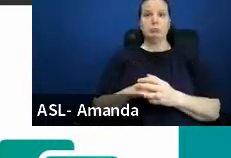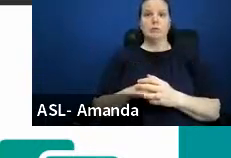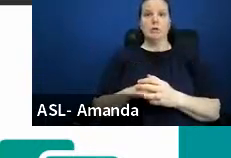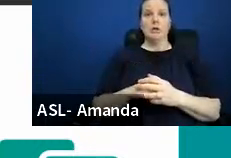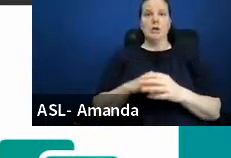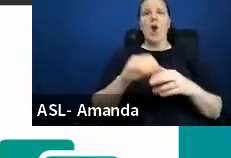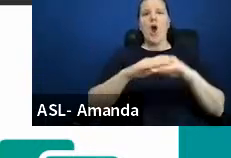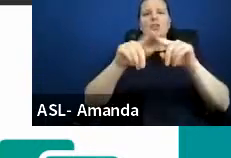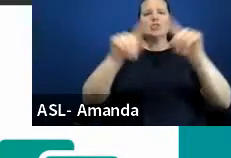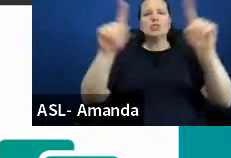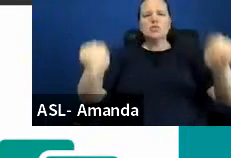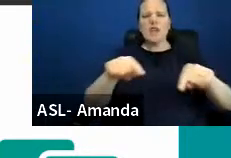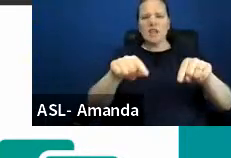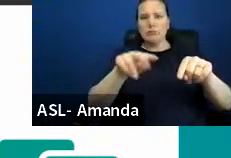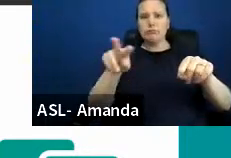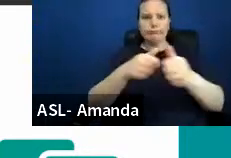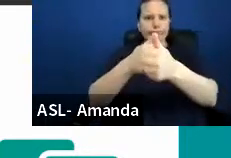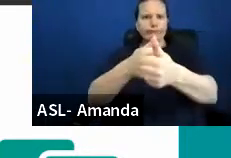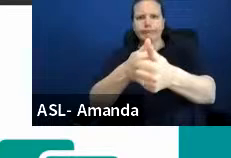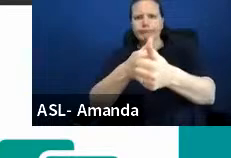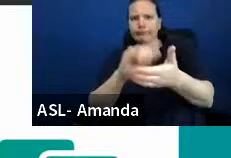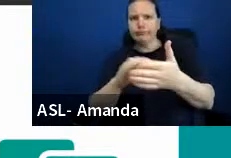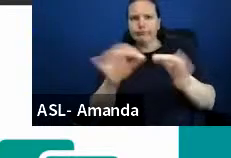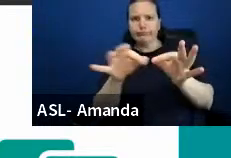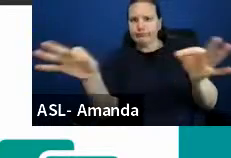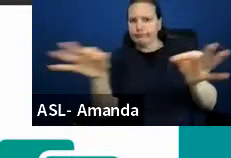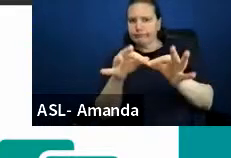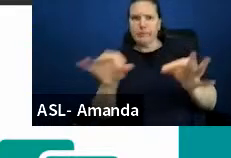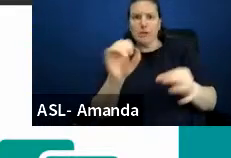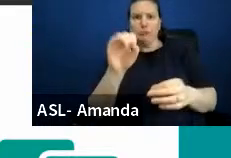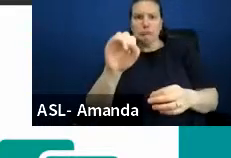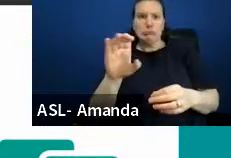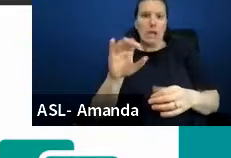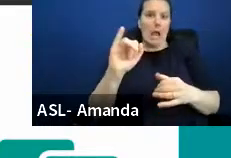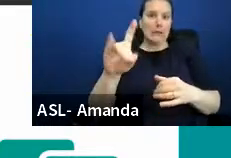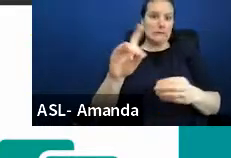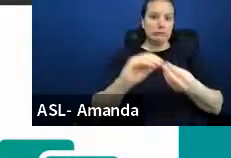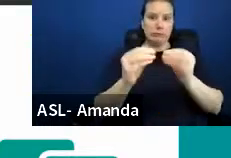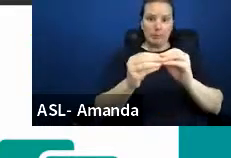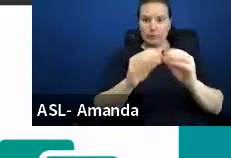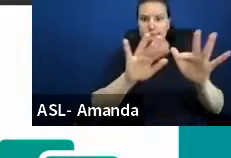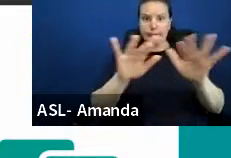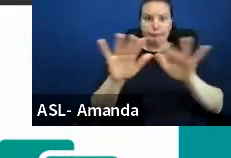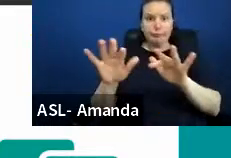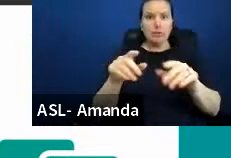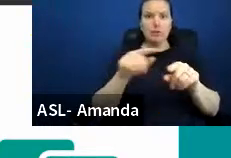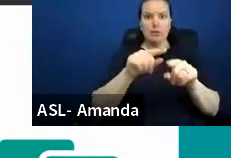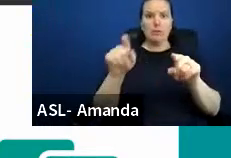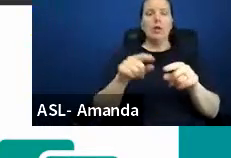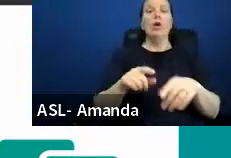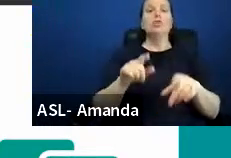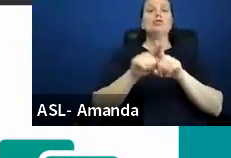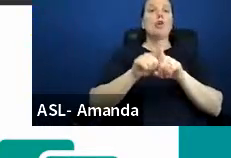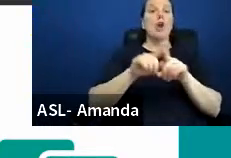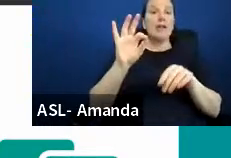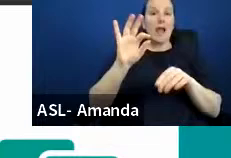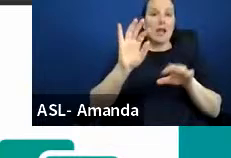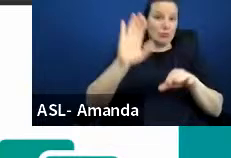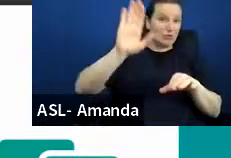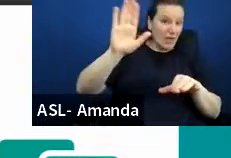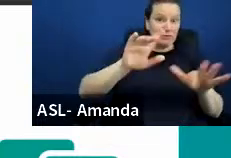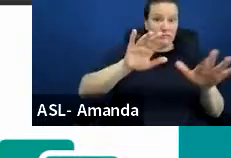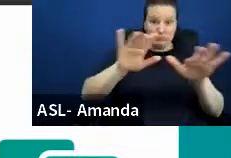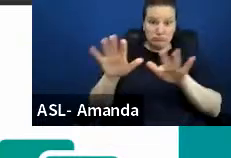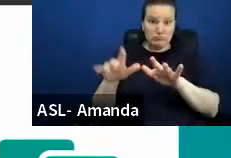823-5803-3783 with the passcode 385815. Please then dial *9 to raise your hand. After you